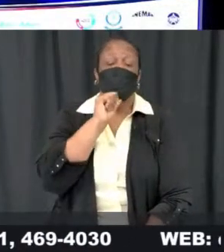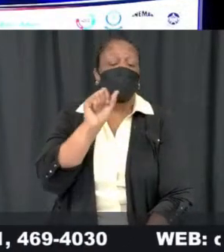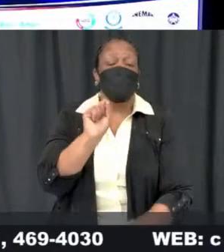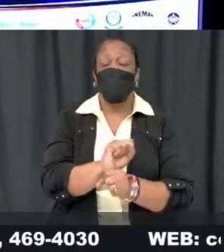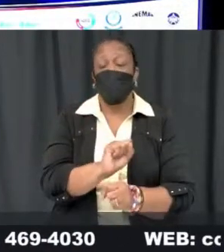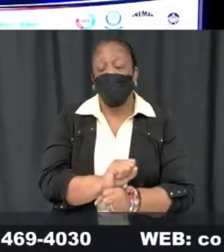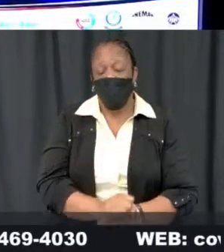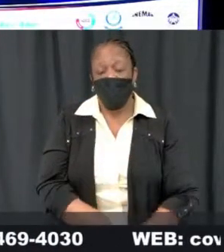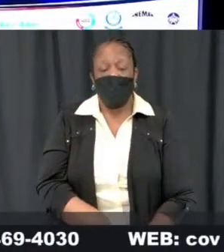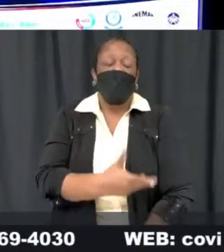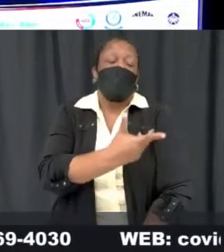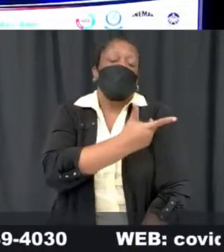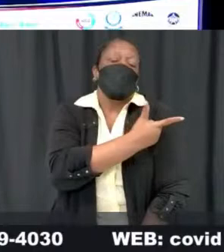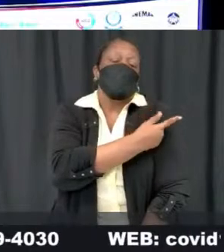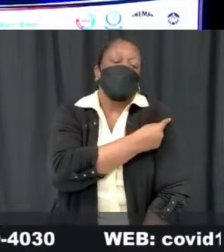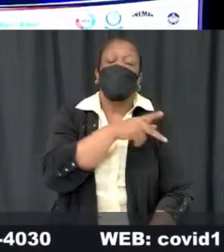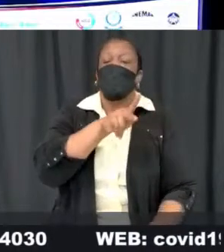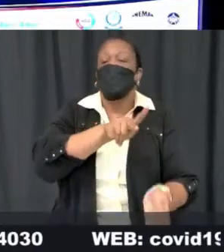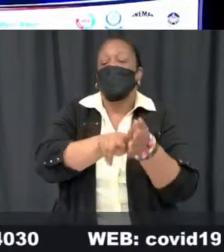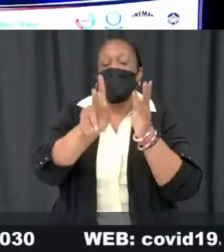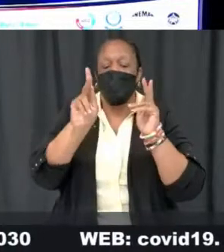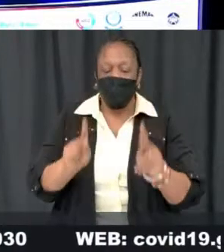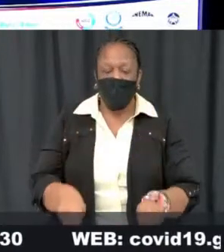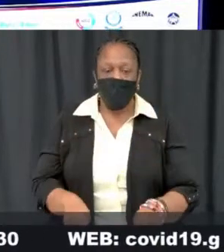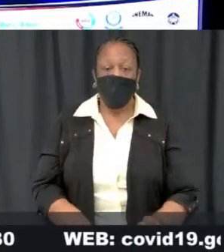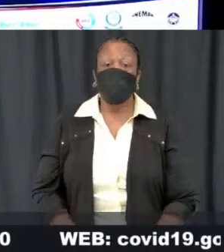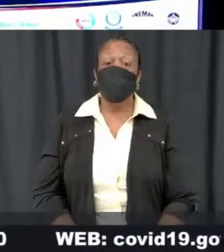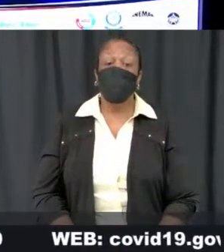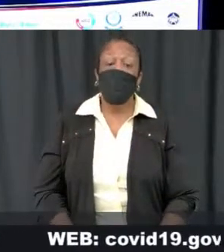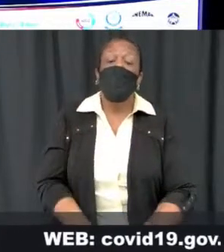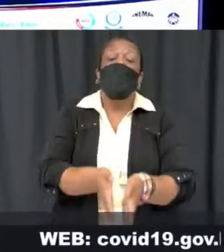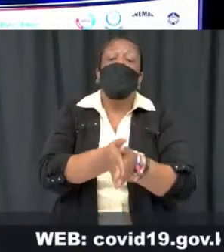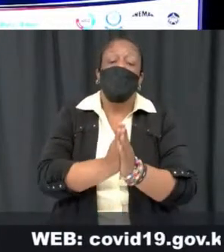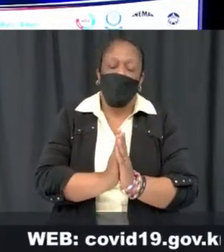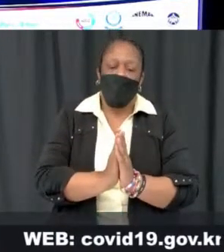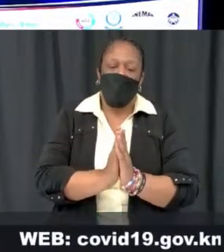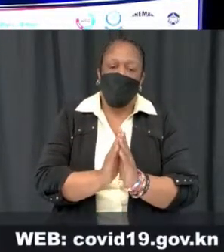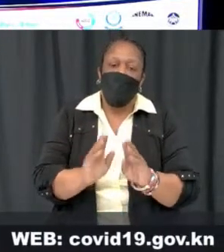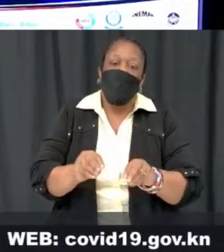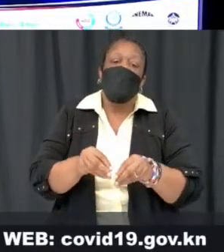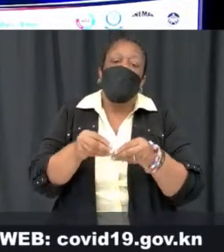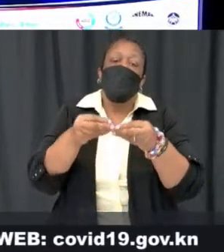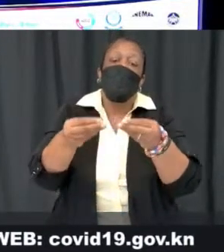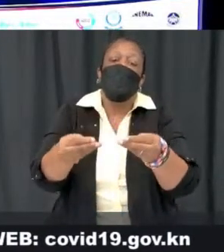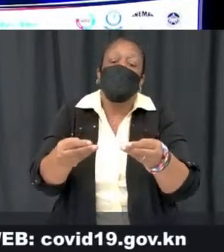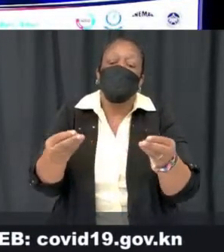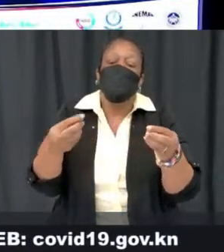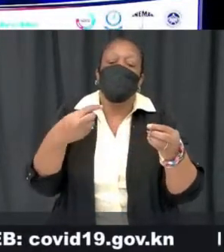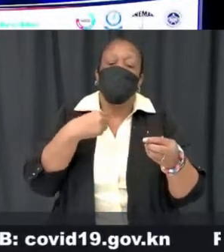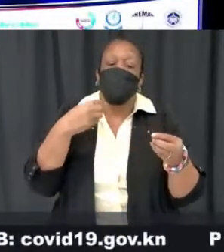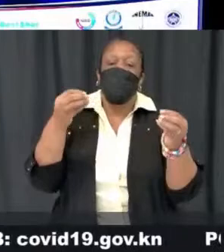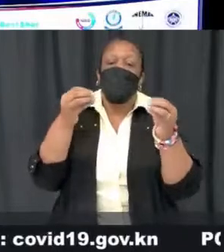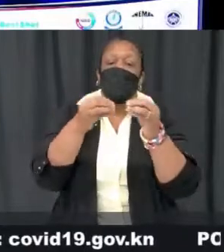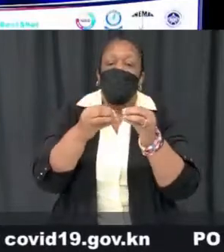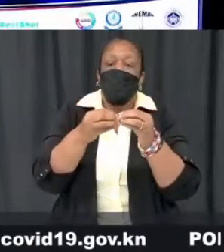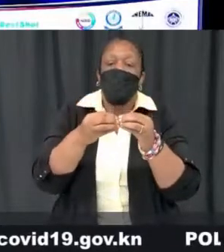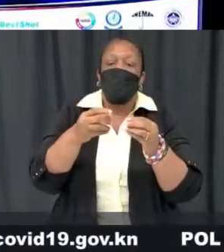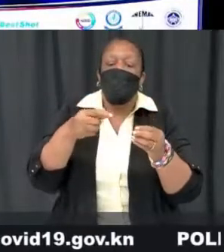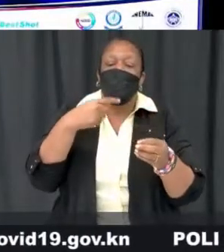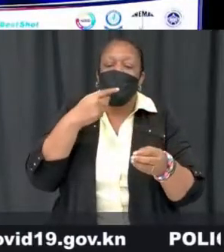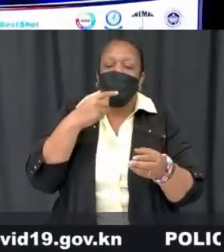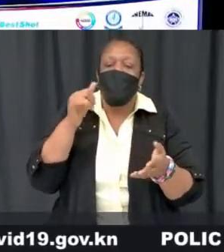them, present me with the data. And in the absence of data, and in the absence of